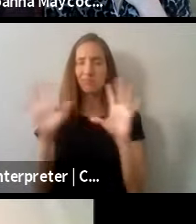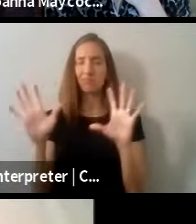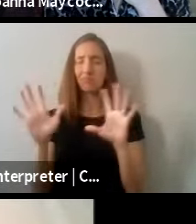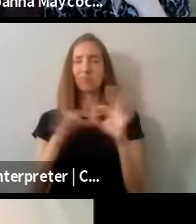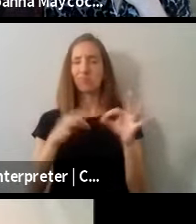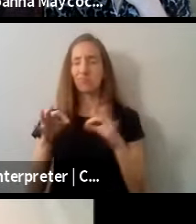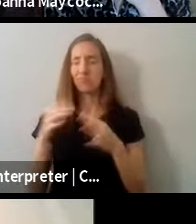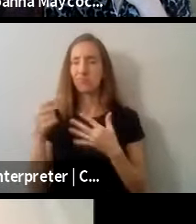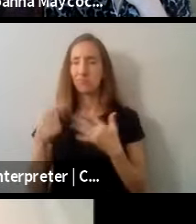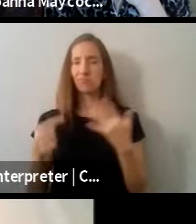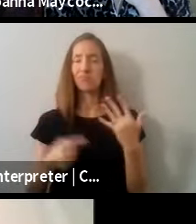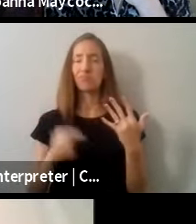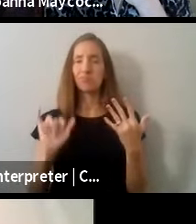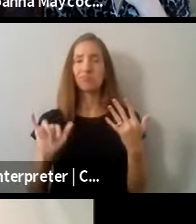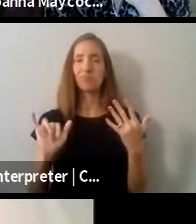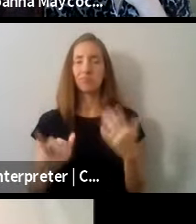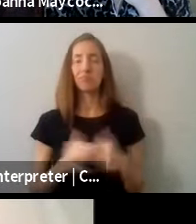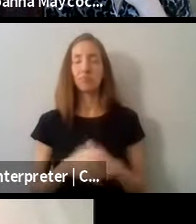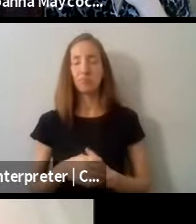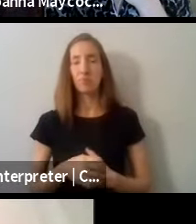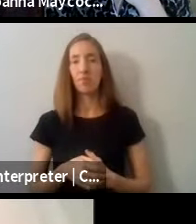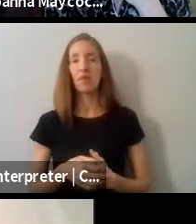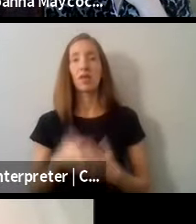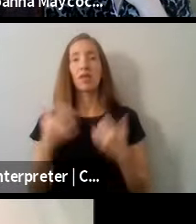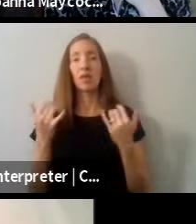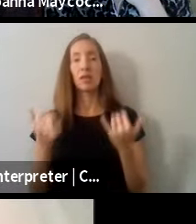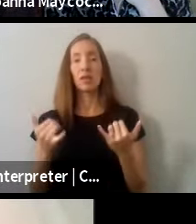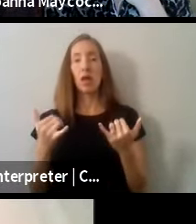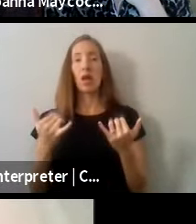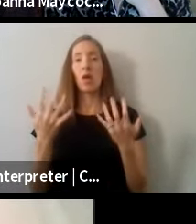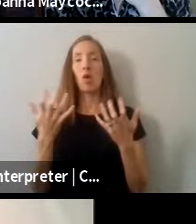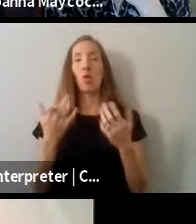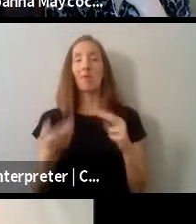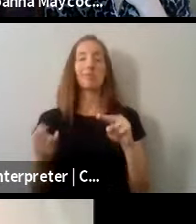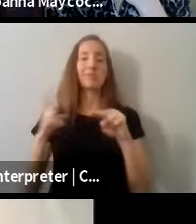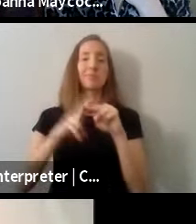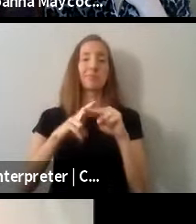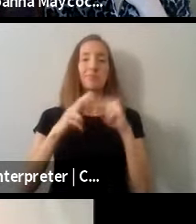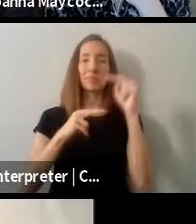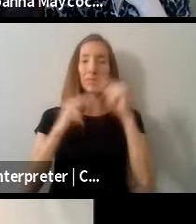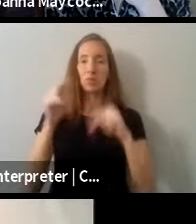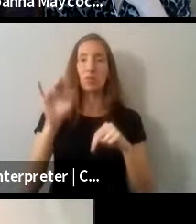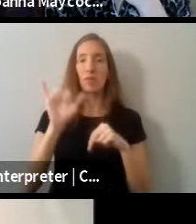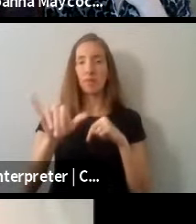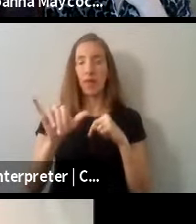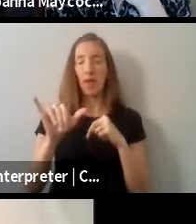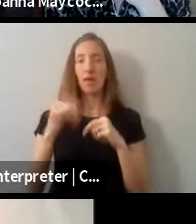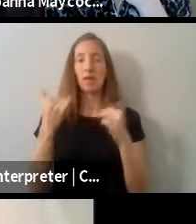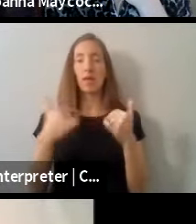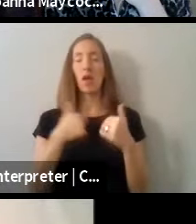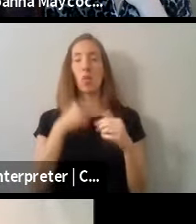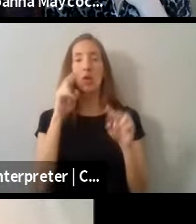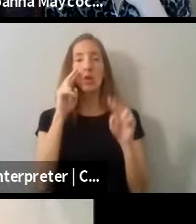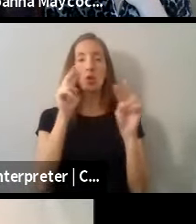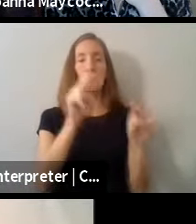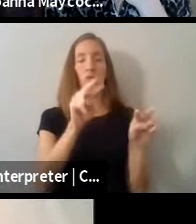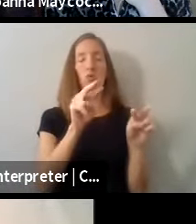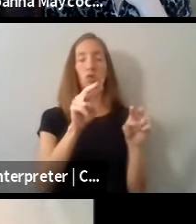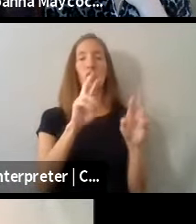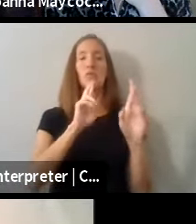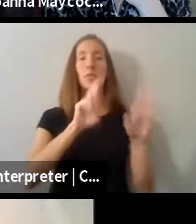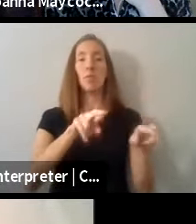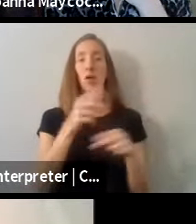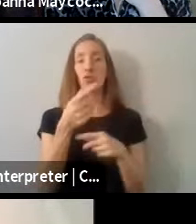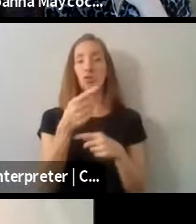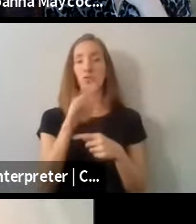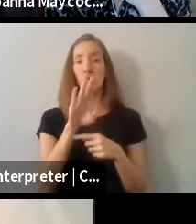exemplars. I'd like to now build on that as we look at the response to gender-based violence